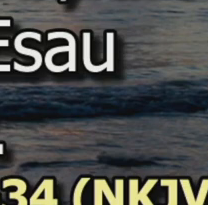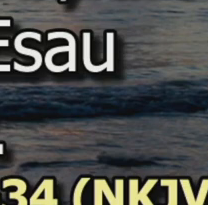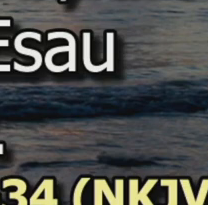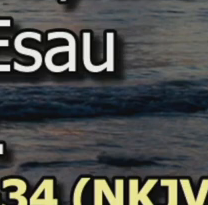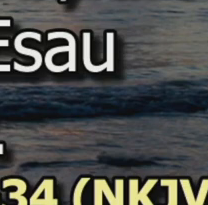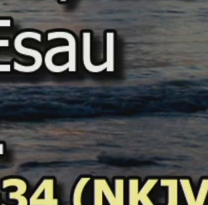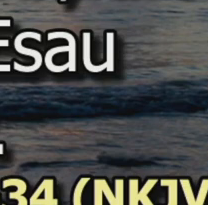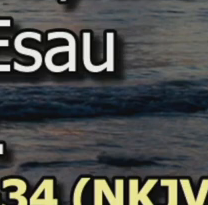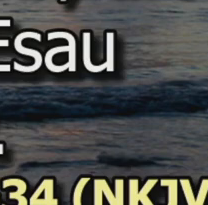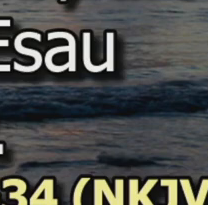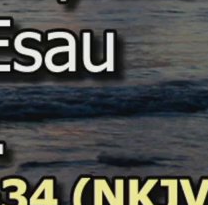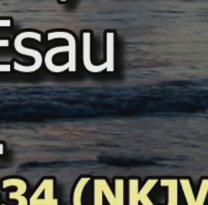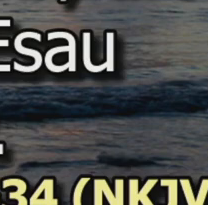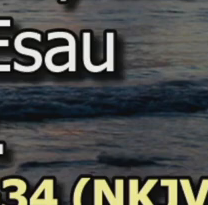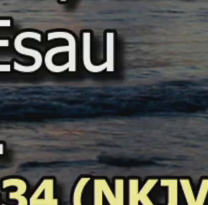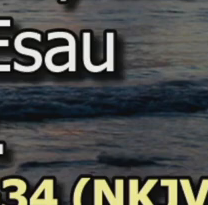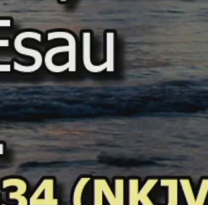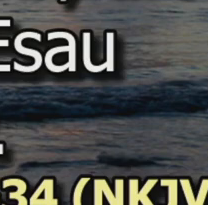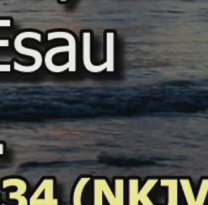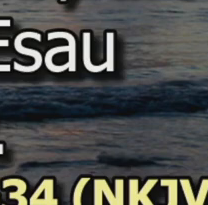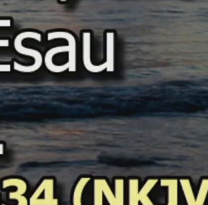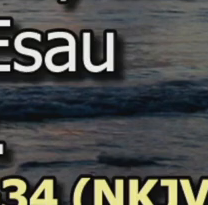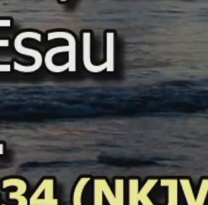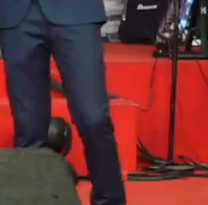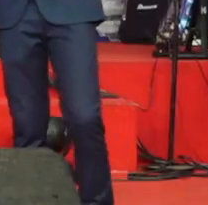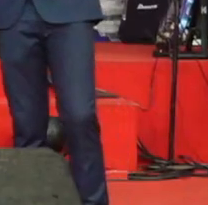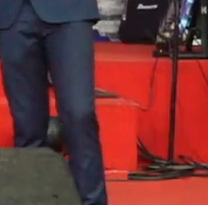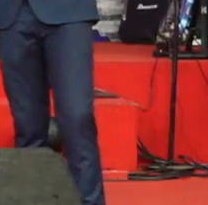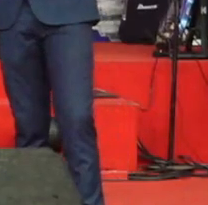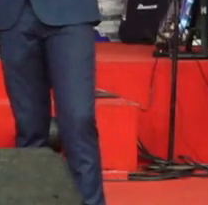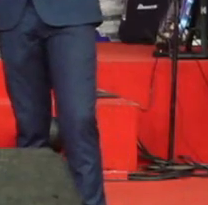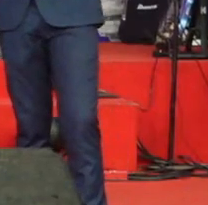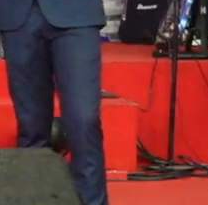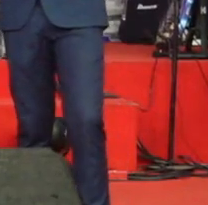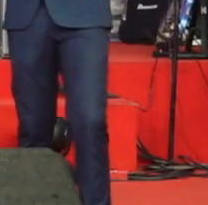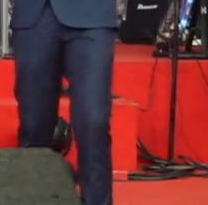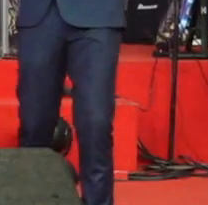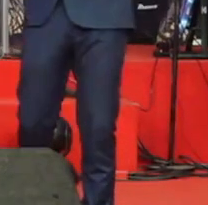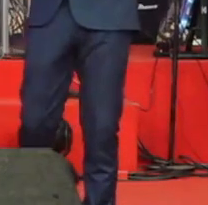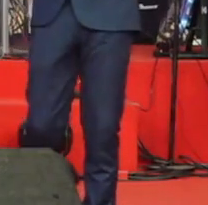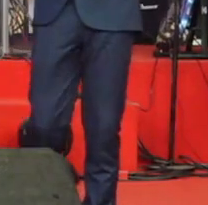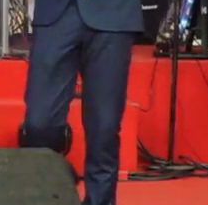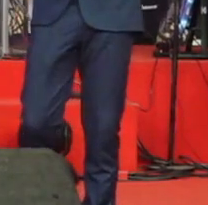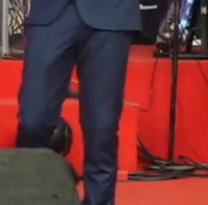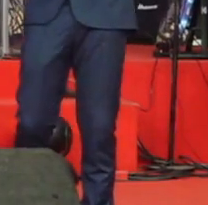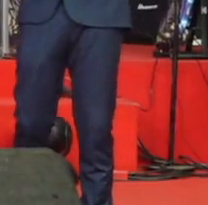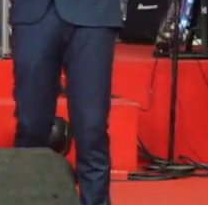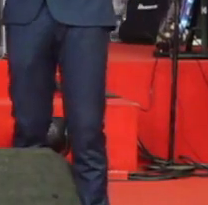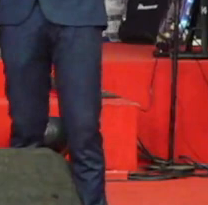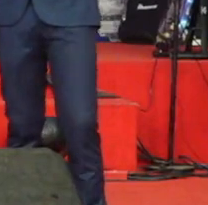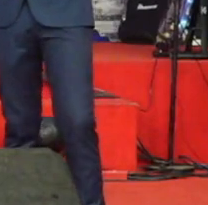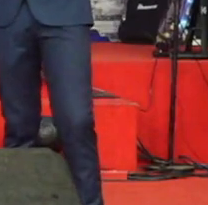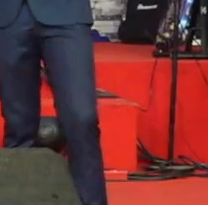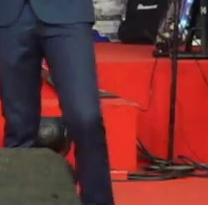Amen. He never forced Esau for his birthright. Hakumlazimisha Esau ampatie umiliki